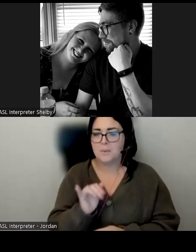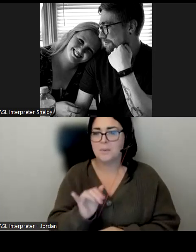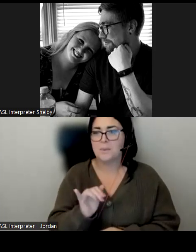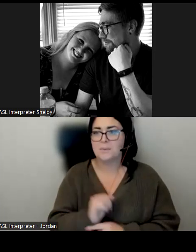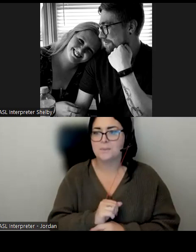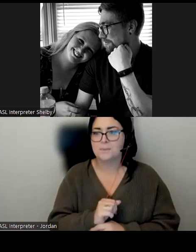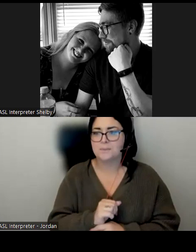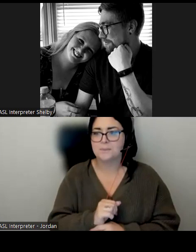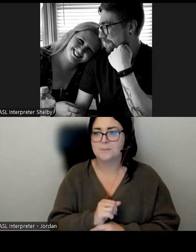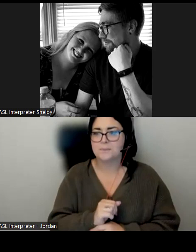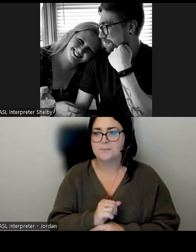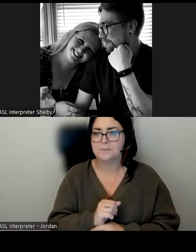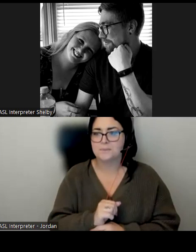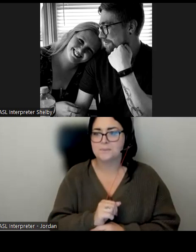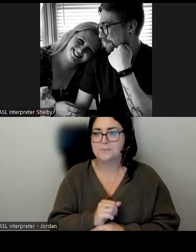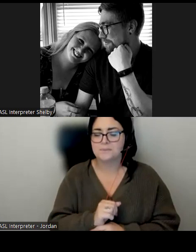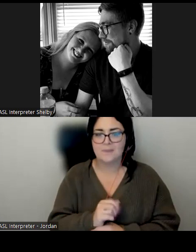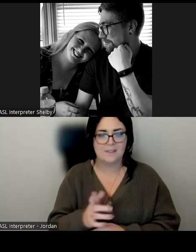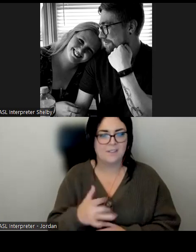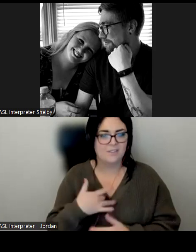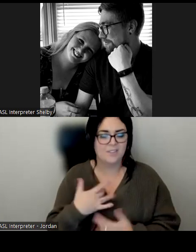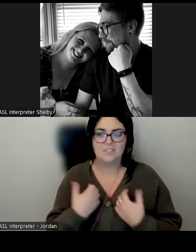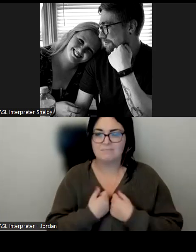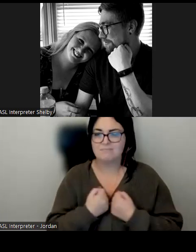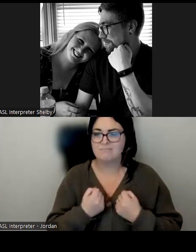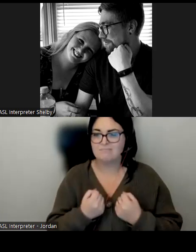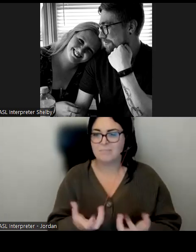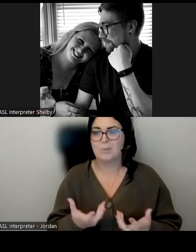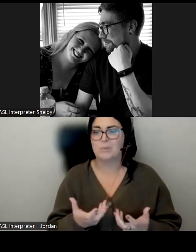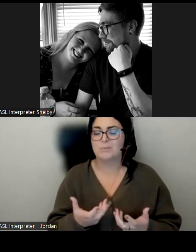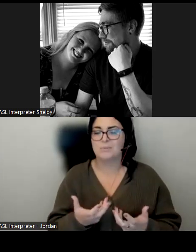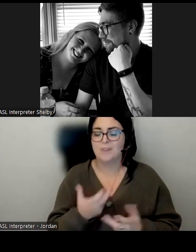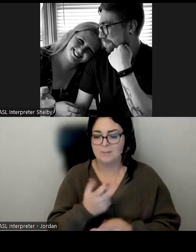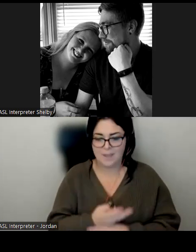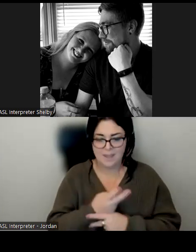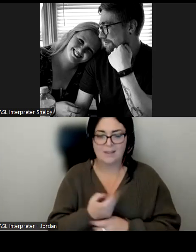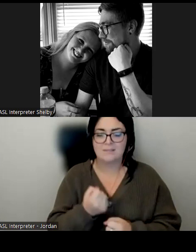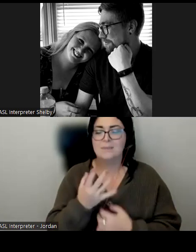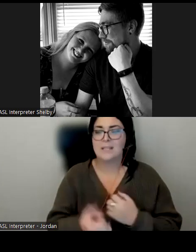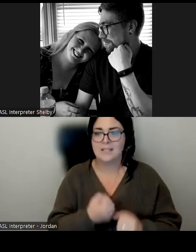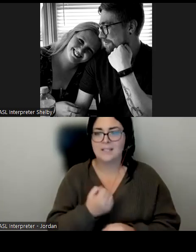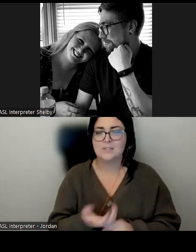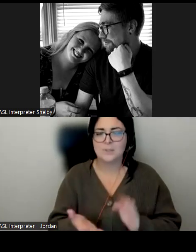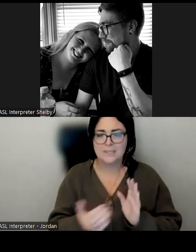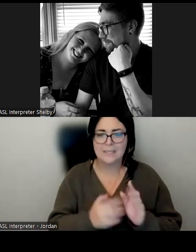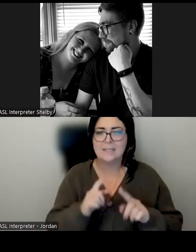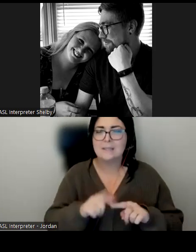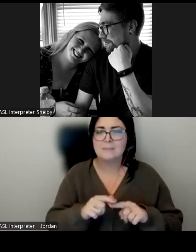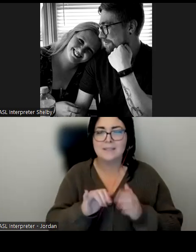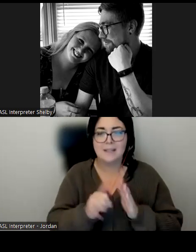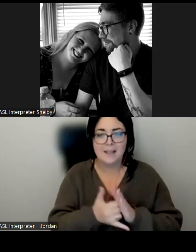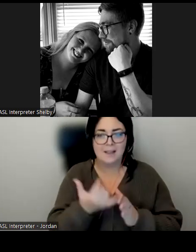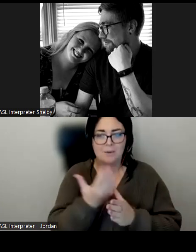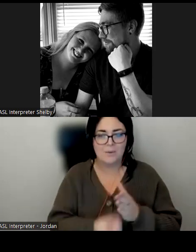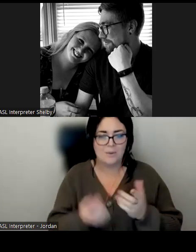have oftentimes exhaustion from all their caregiving. So the nature of the loss, right, is really